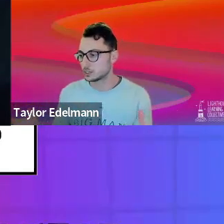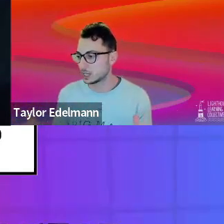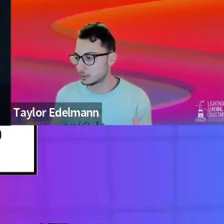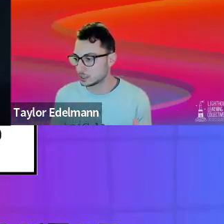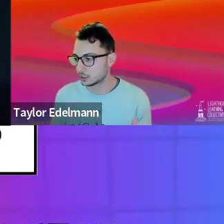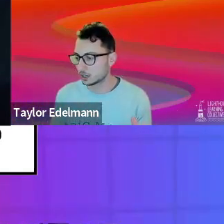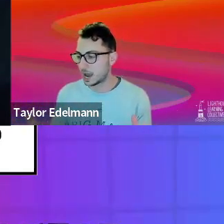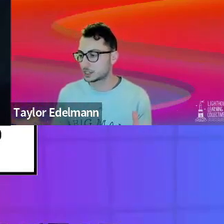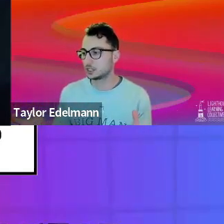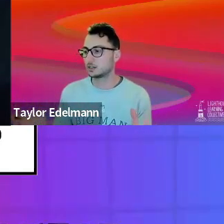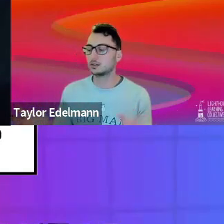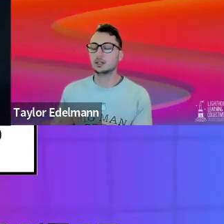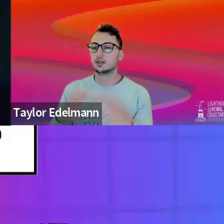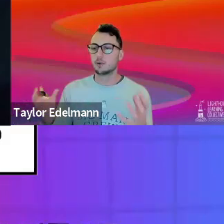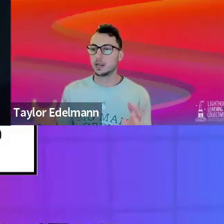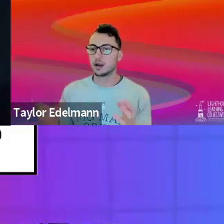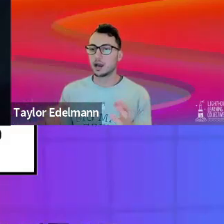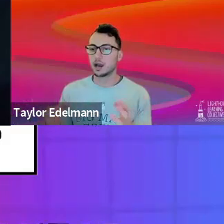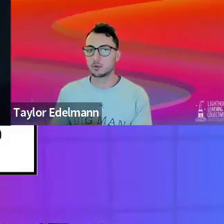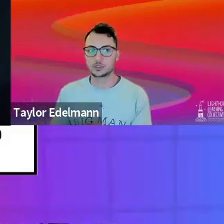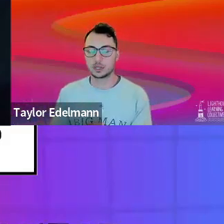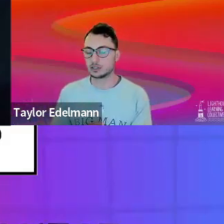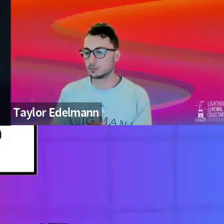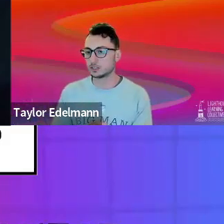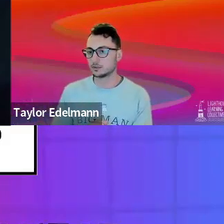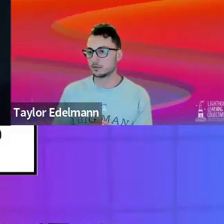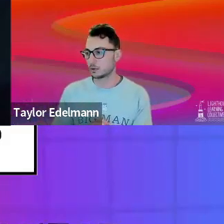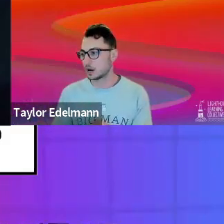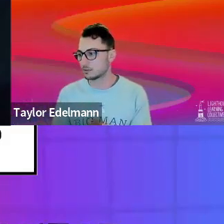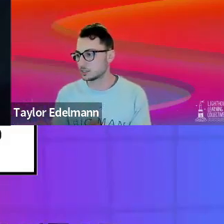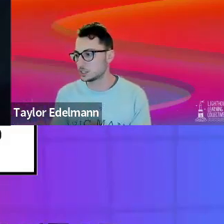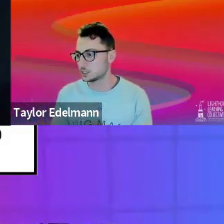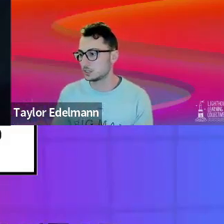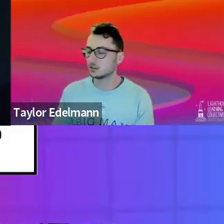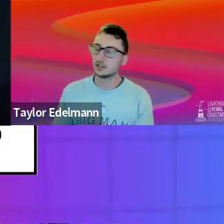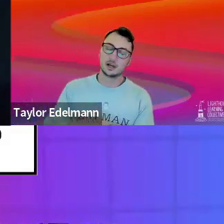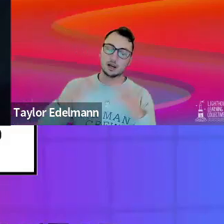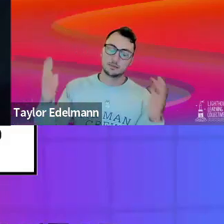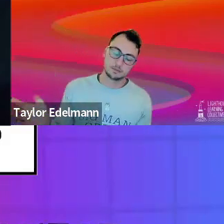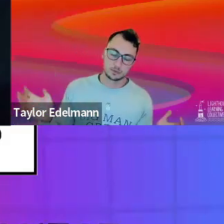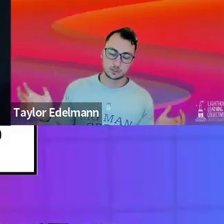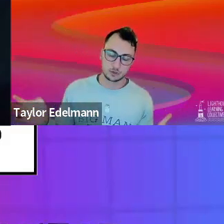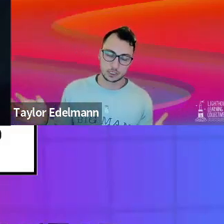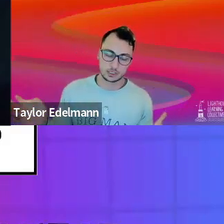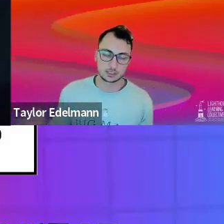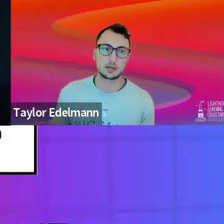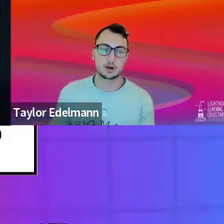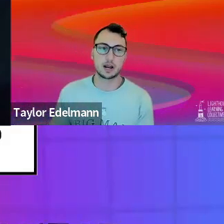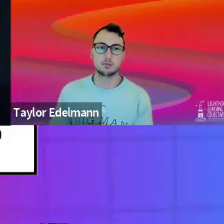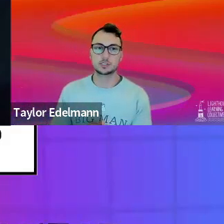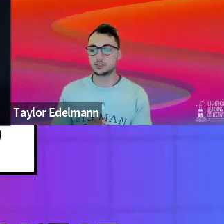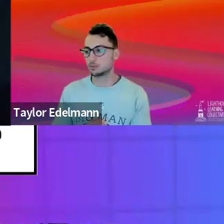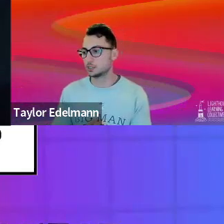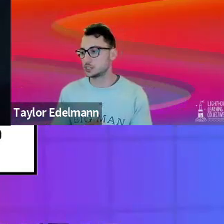not endorsing any particular action, right? We're just making space for informed conversation. Just throwing the